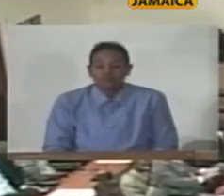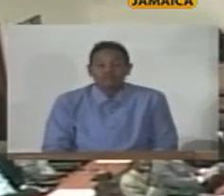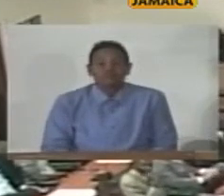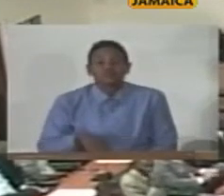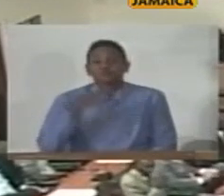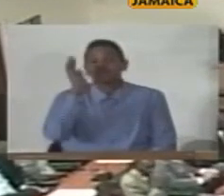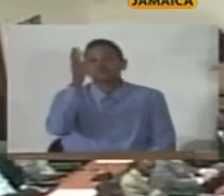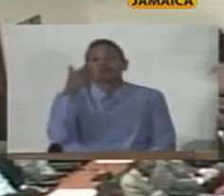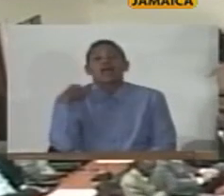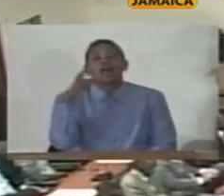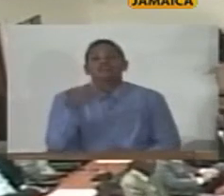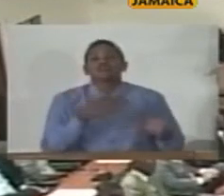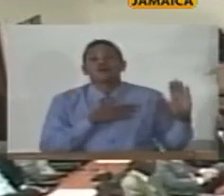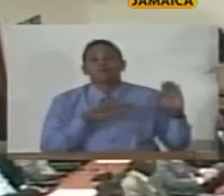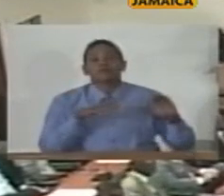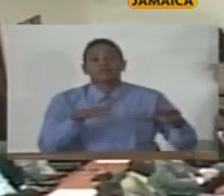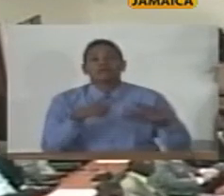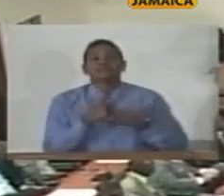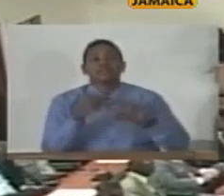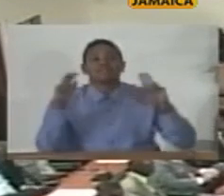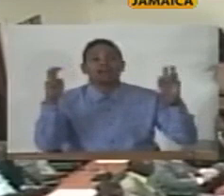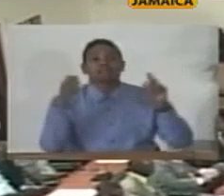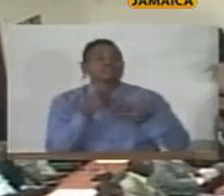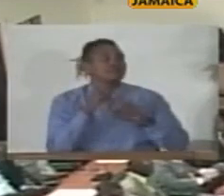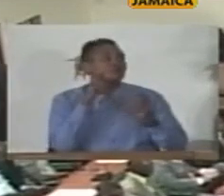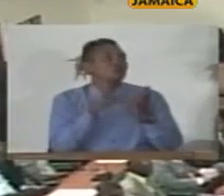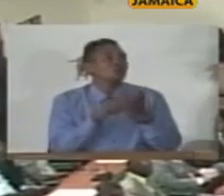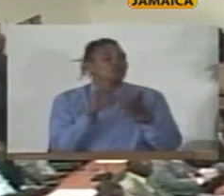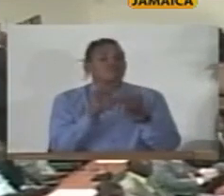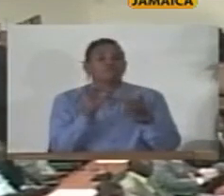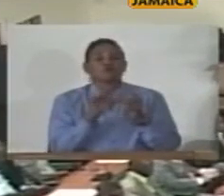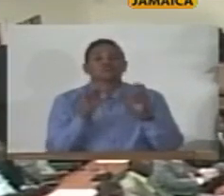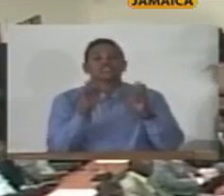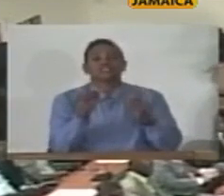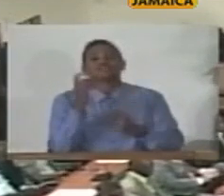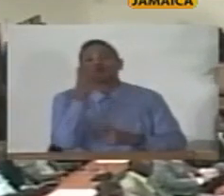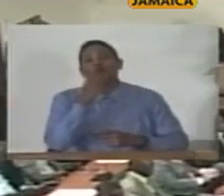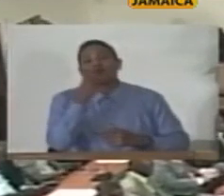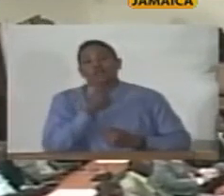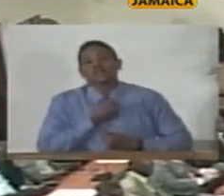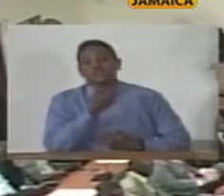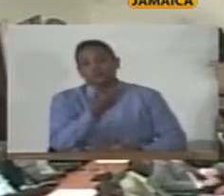Ask for recommittal of the item notices of motion given orally.